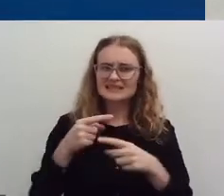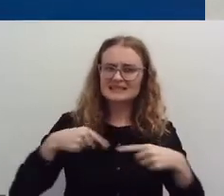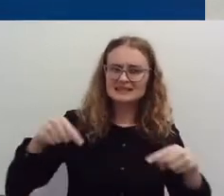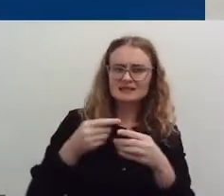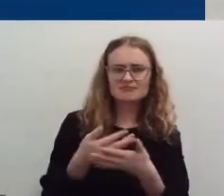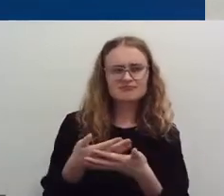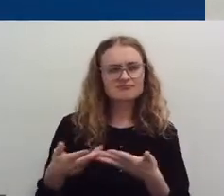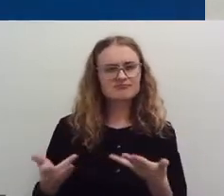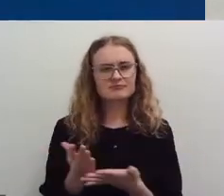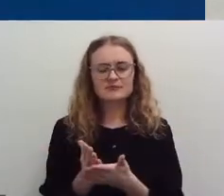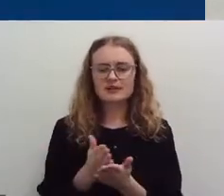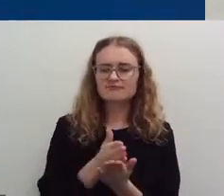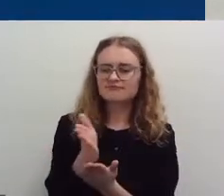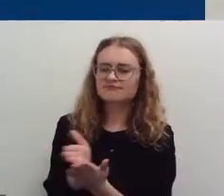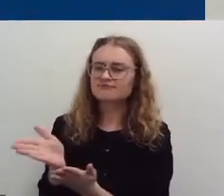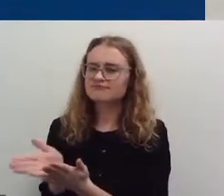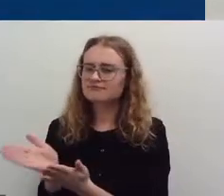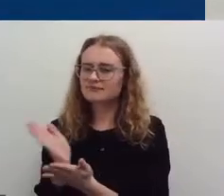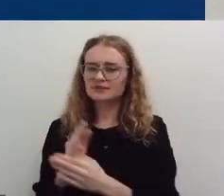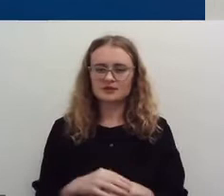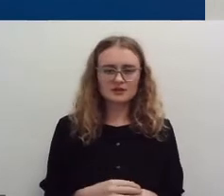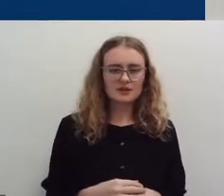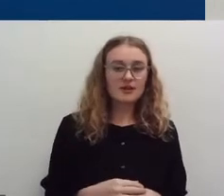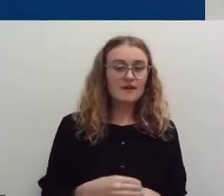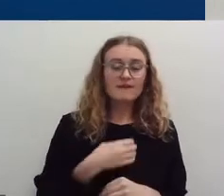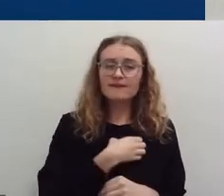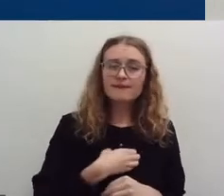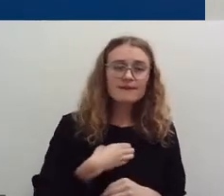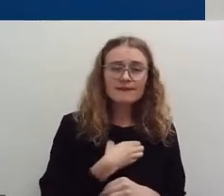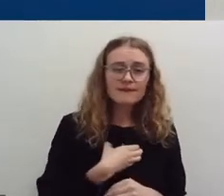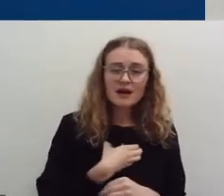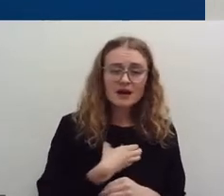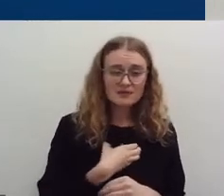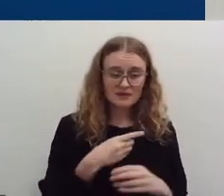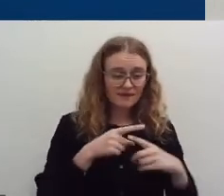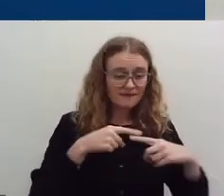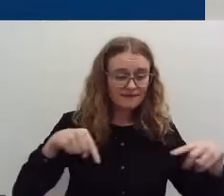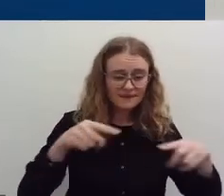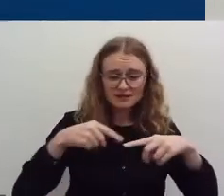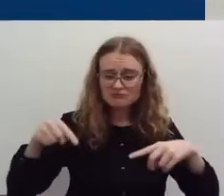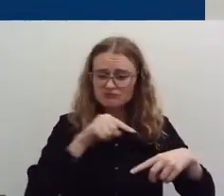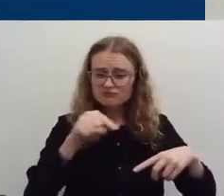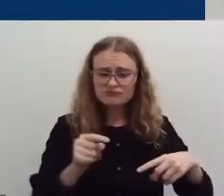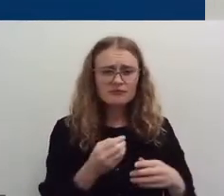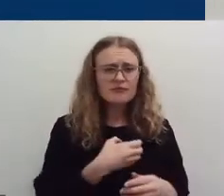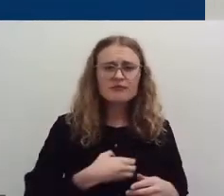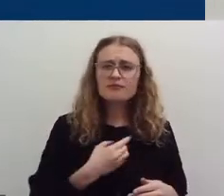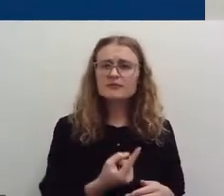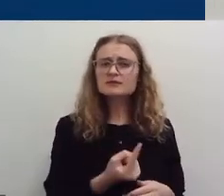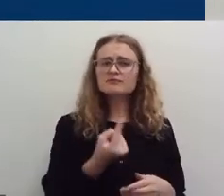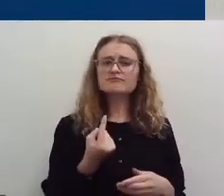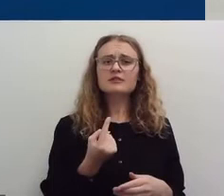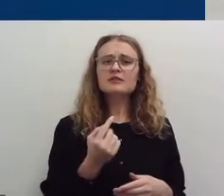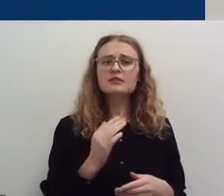And one of the most important things, if not the most important, is actually when we talk about building